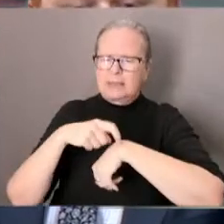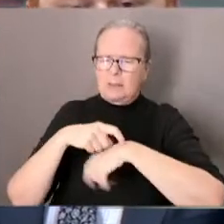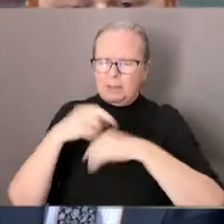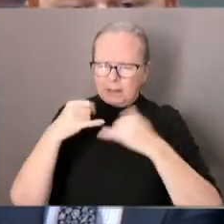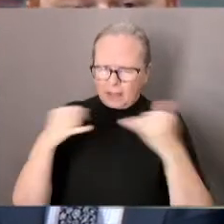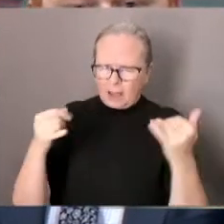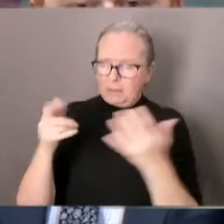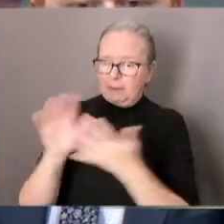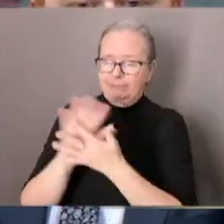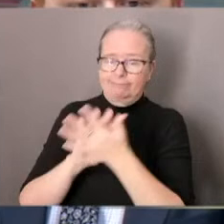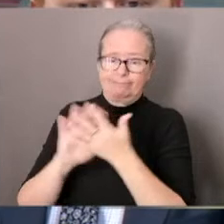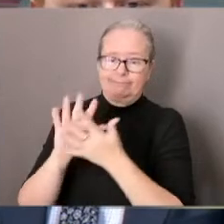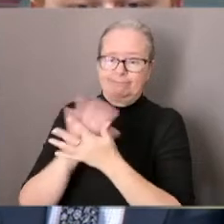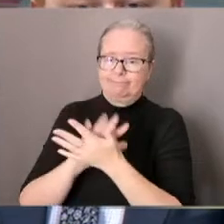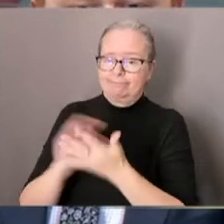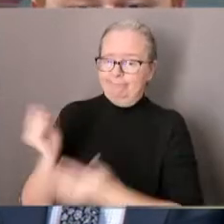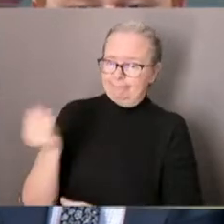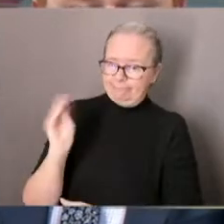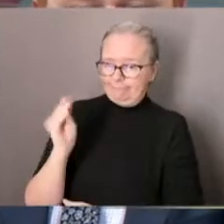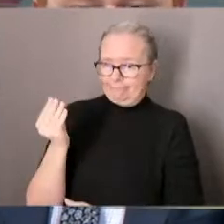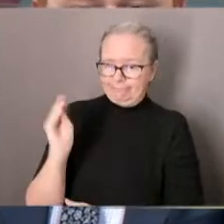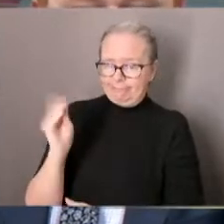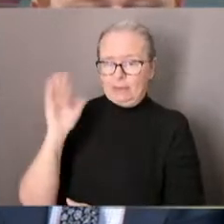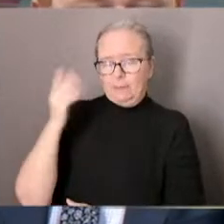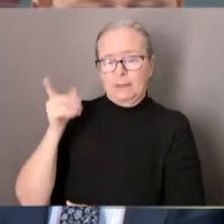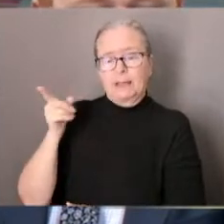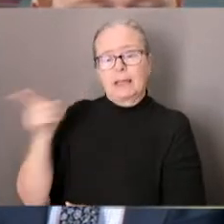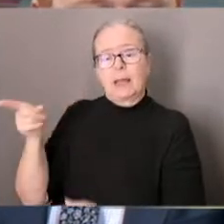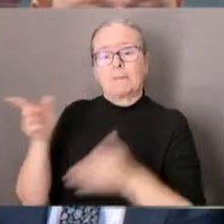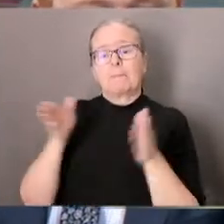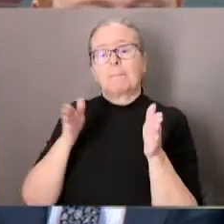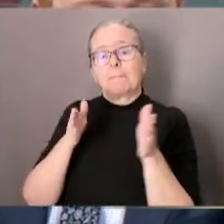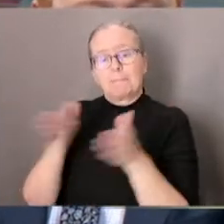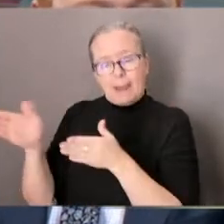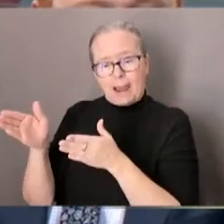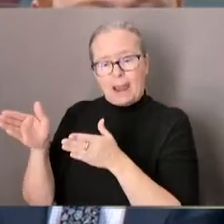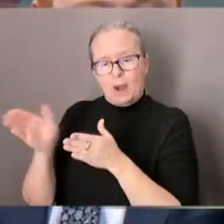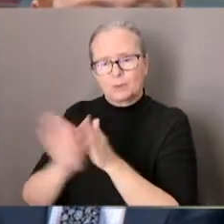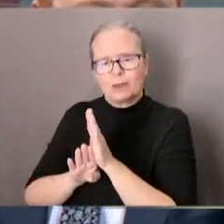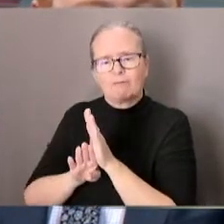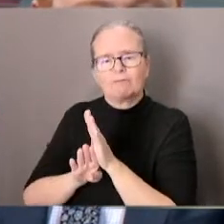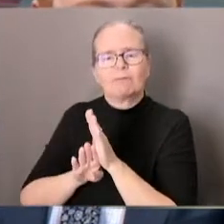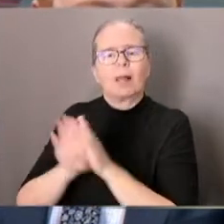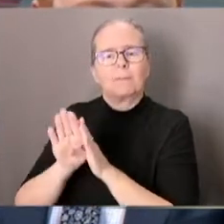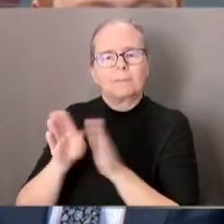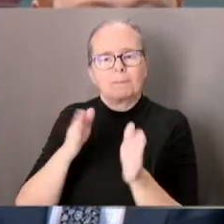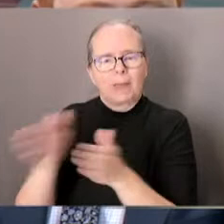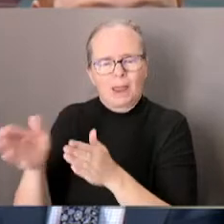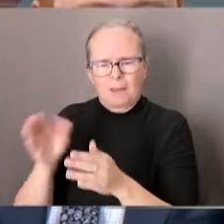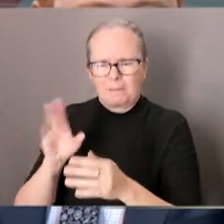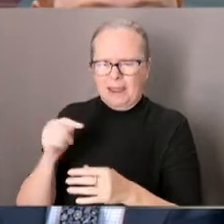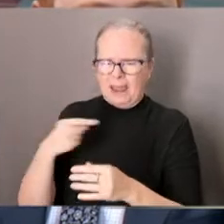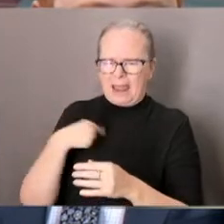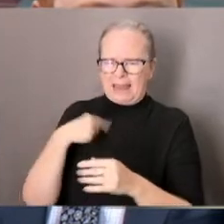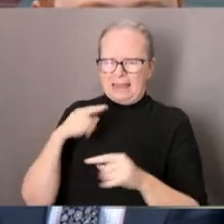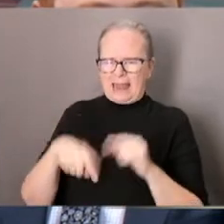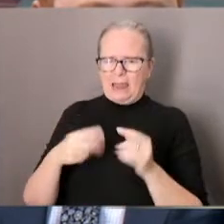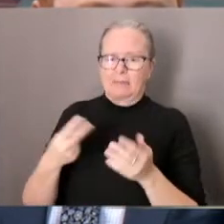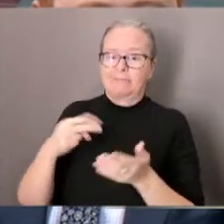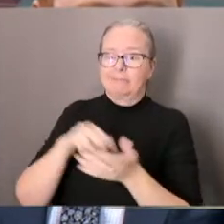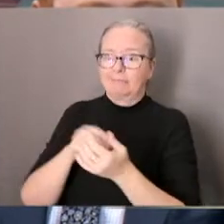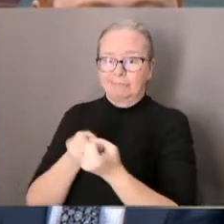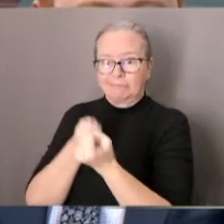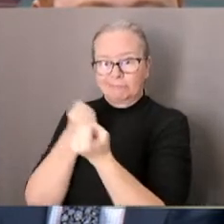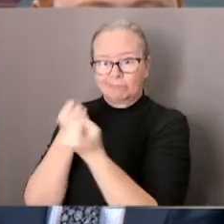it was a plan to develop a plan so I'm not sure I can stand and get behind it without any real details Mr Speaker but I'd love